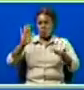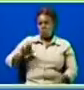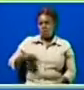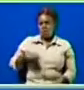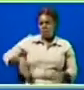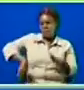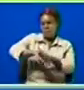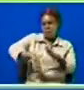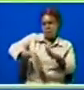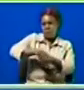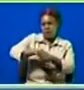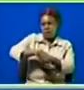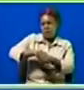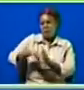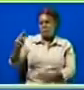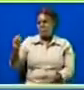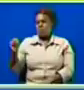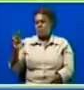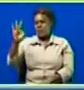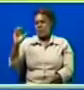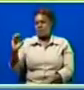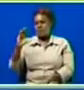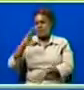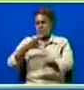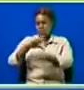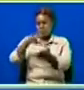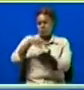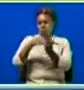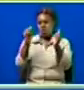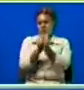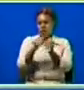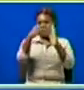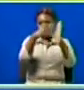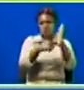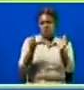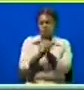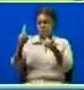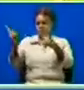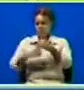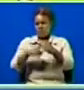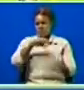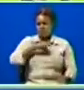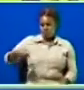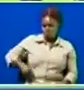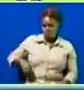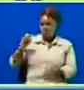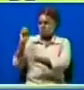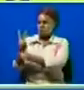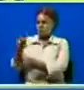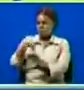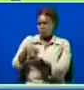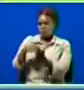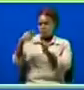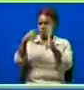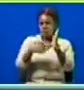Women's Premier League log, with Makolanda's FC taking 10th place with 16 points and Soccer Queens taking 12th place with